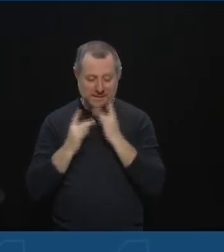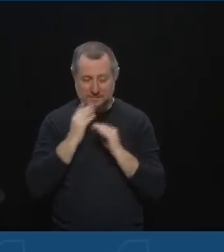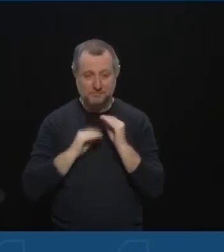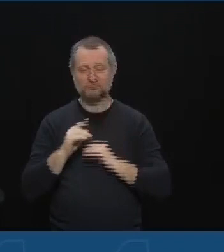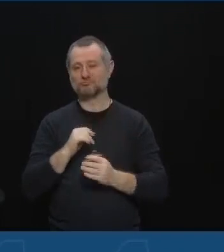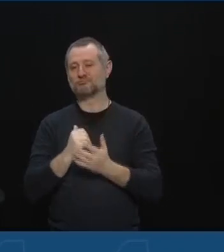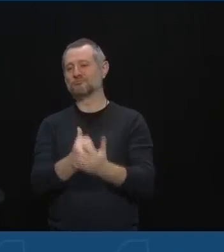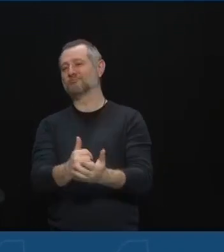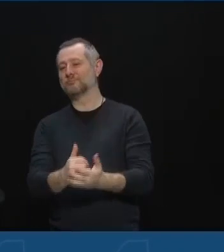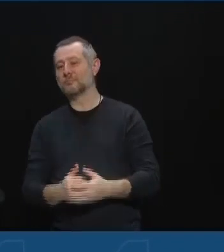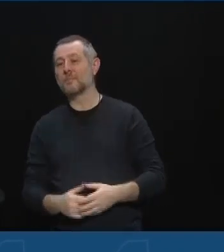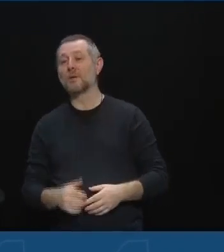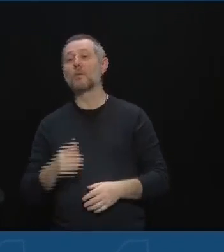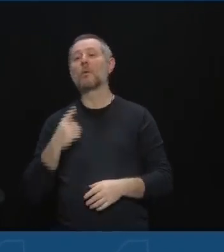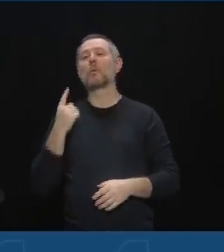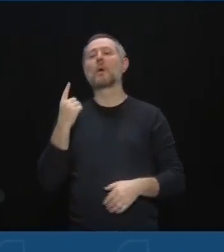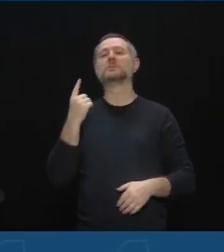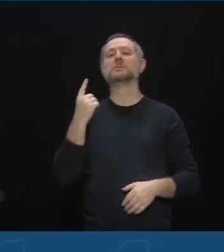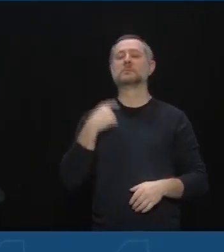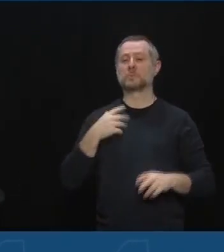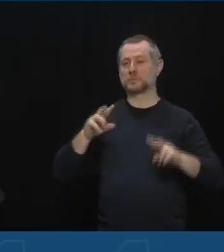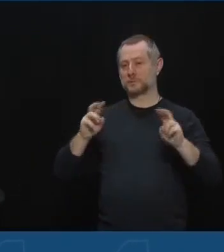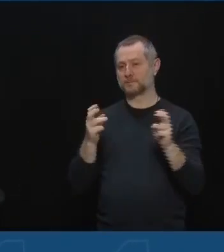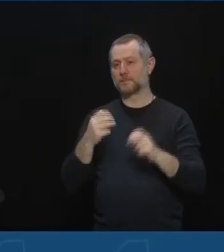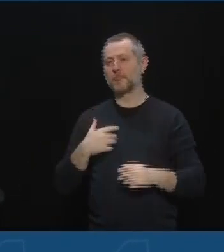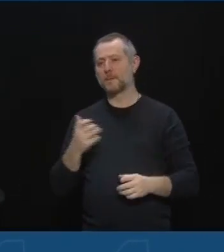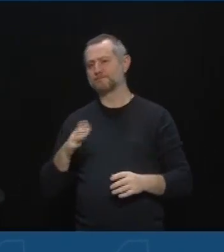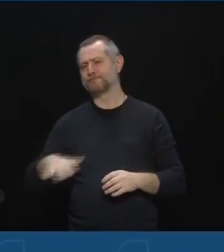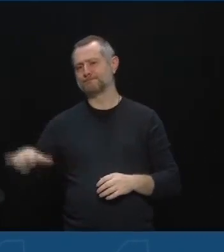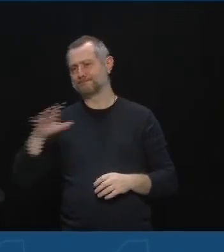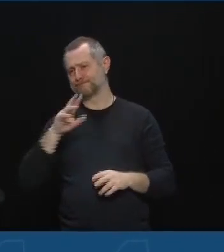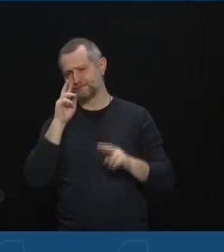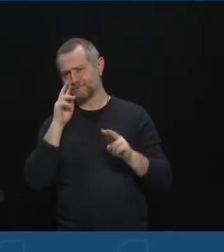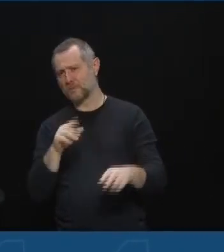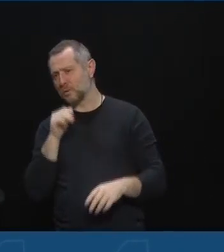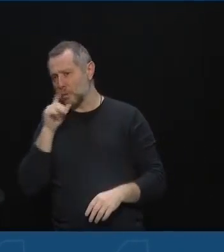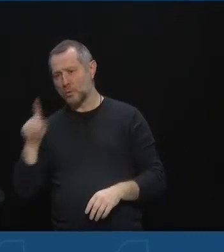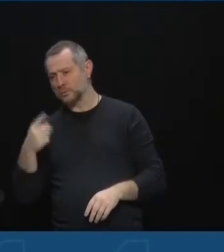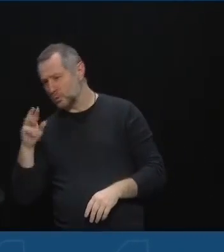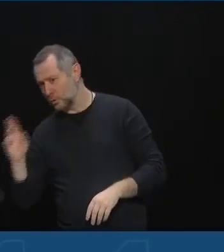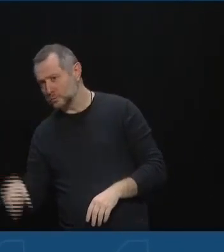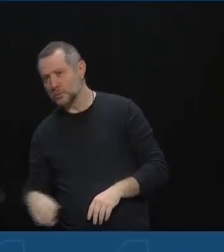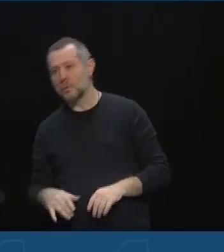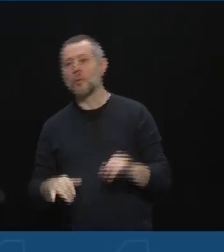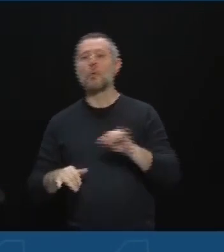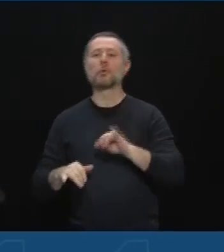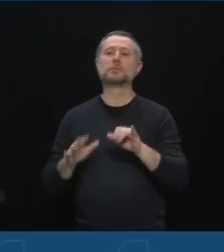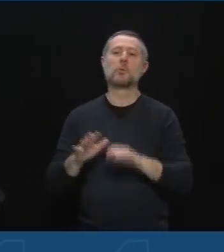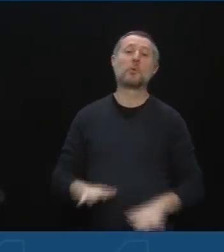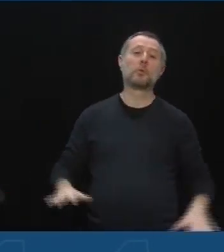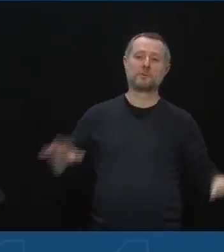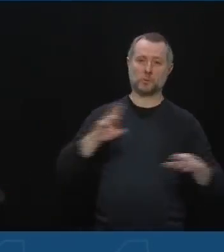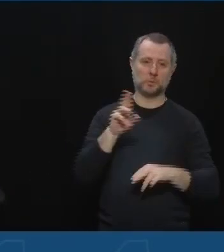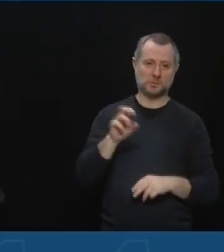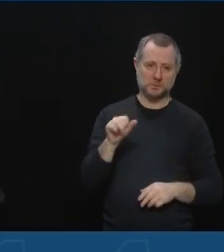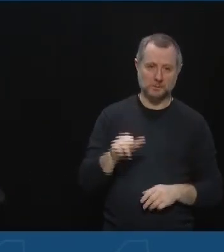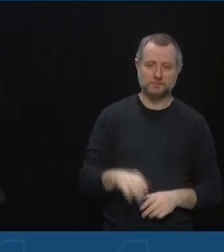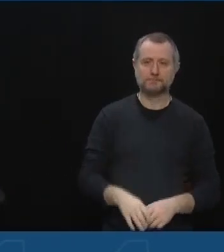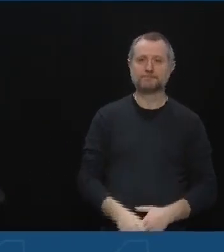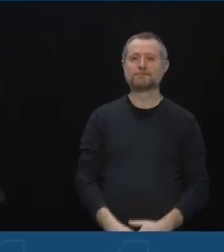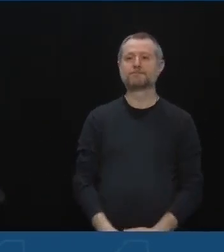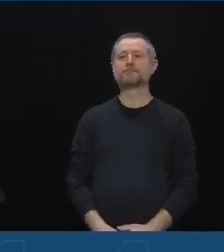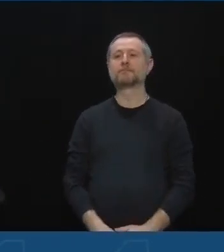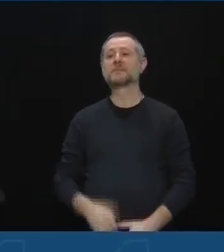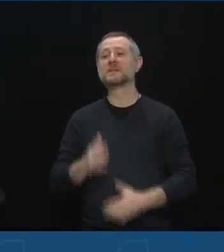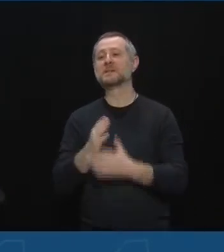an issue that's, you know, very much in the headlines, not just in Rochester, not just New York City, all across the country. And someday sociologists will